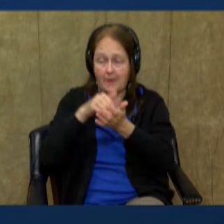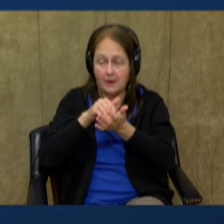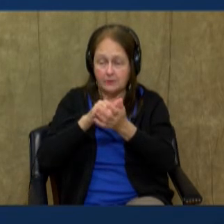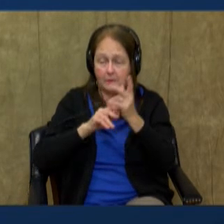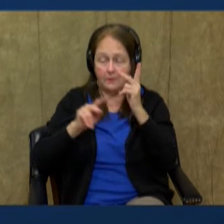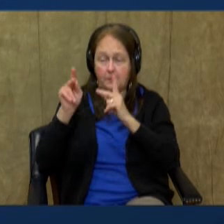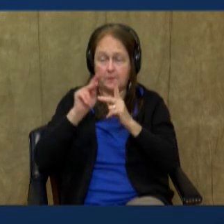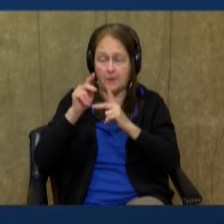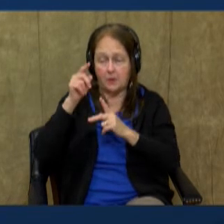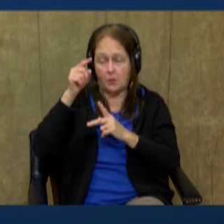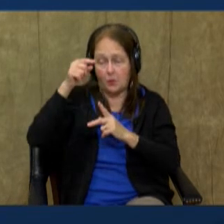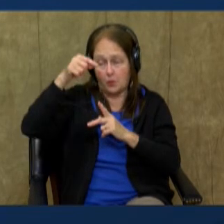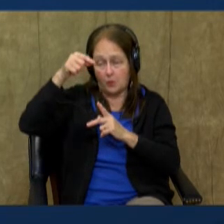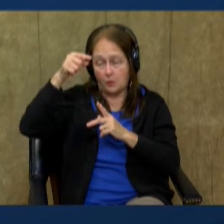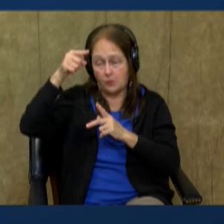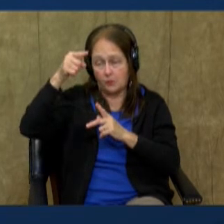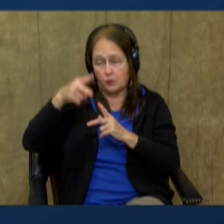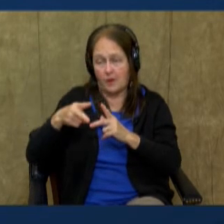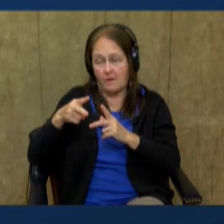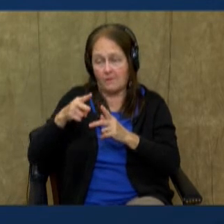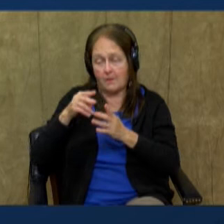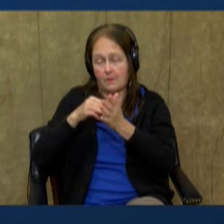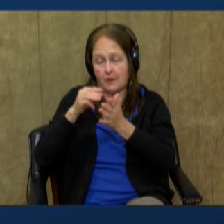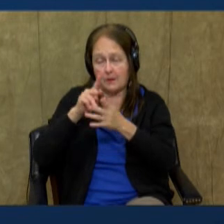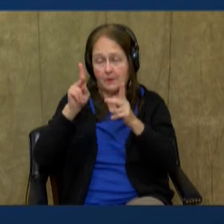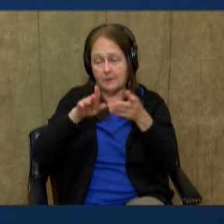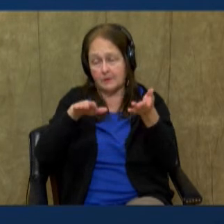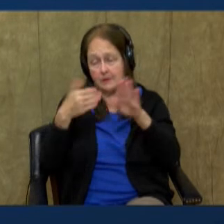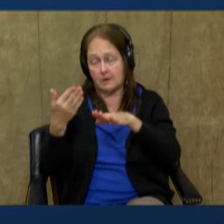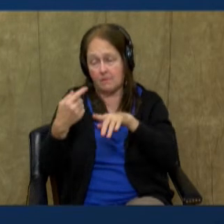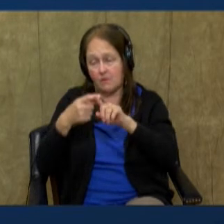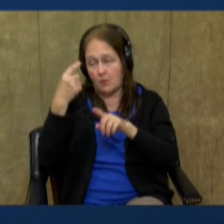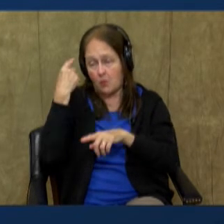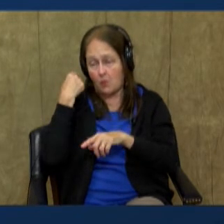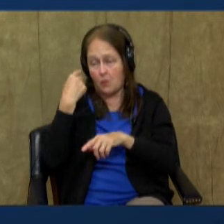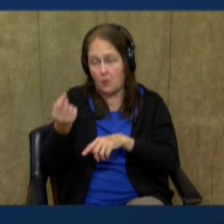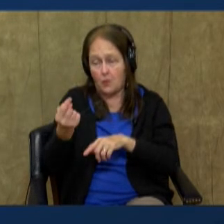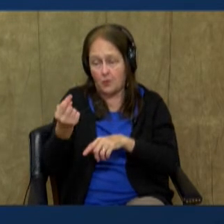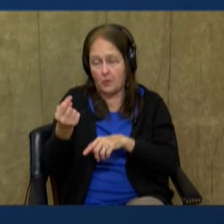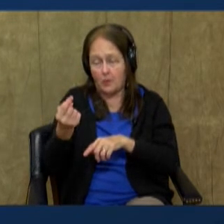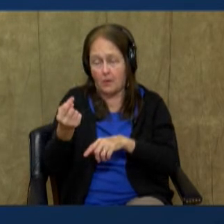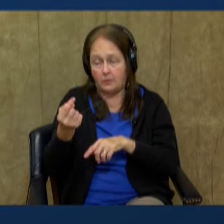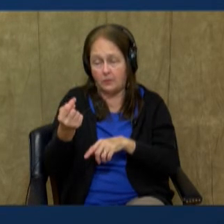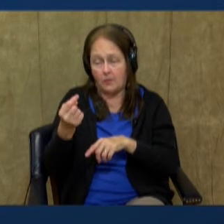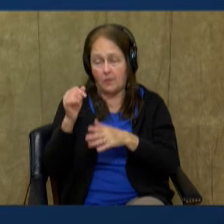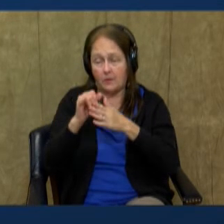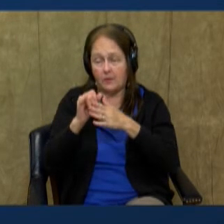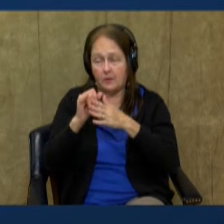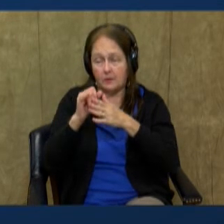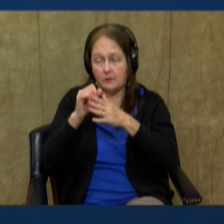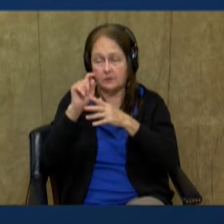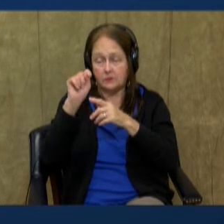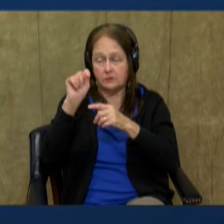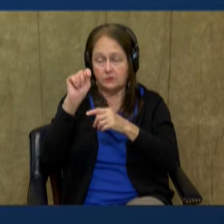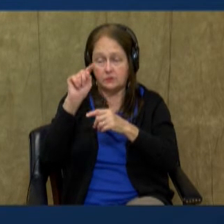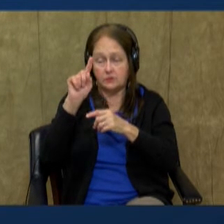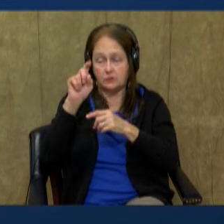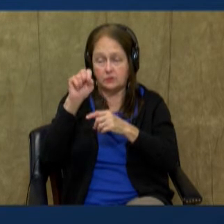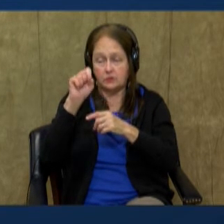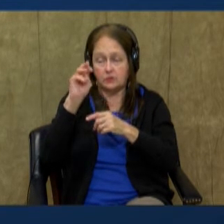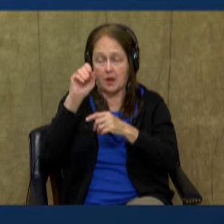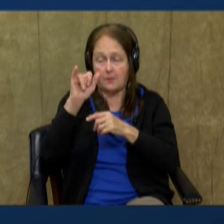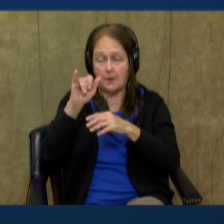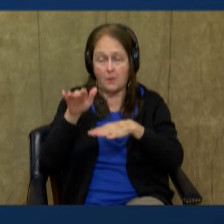That's 250,000 people who died from one seismic event. So this